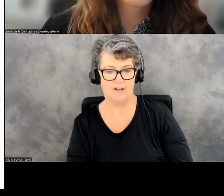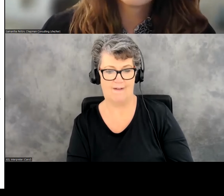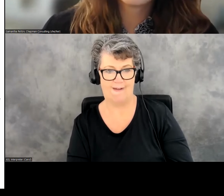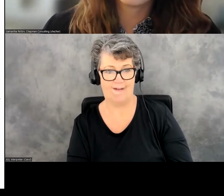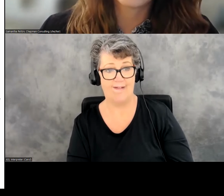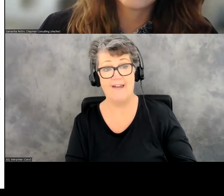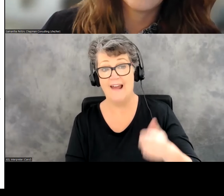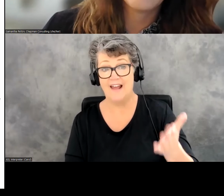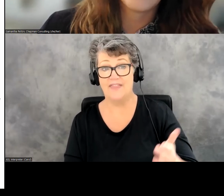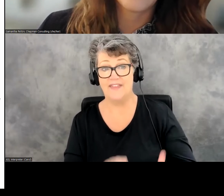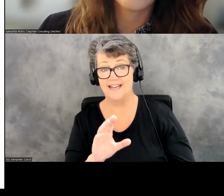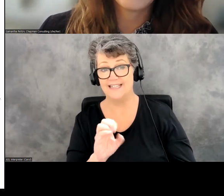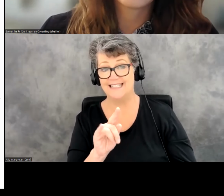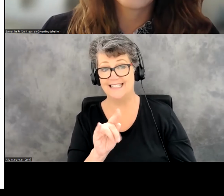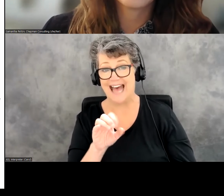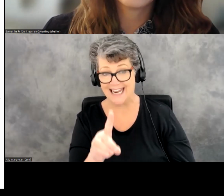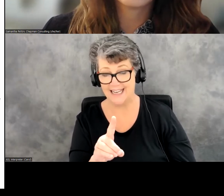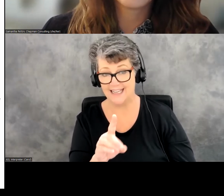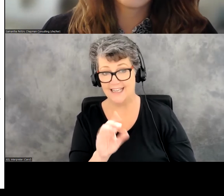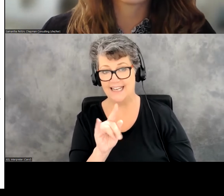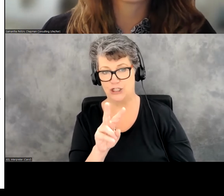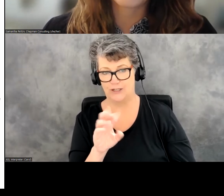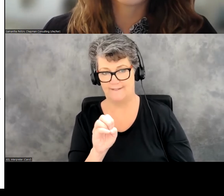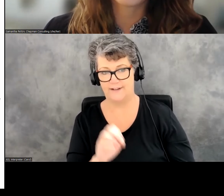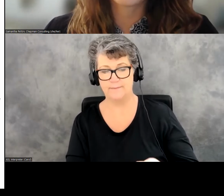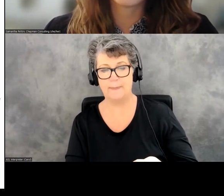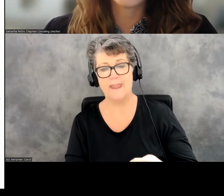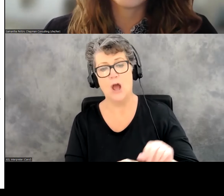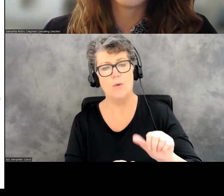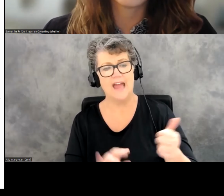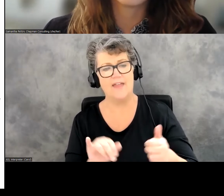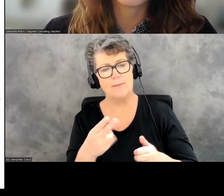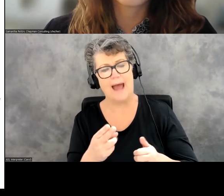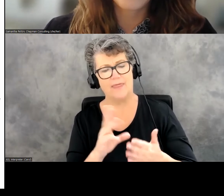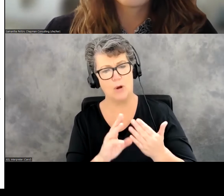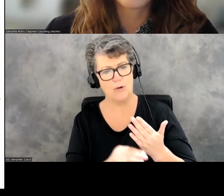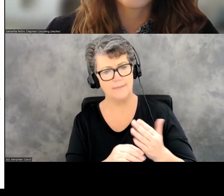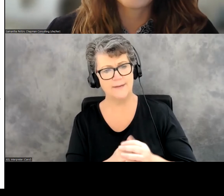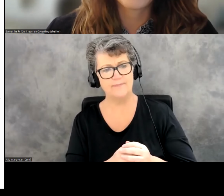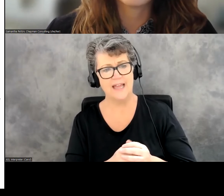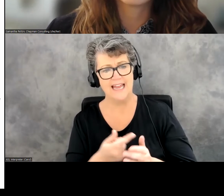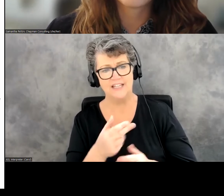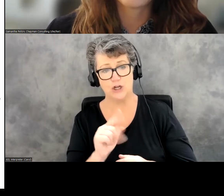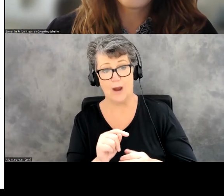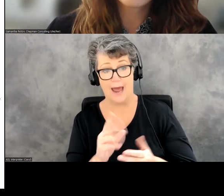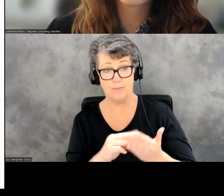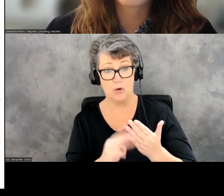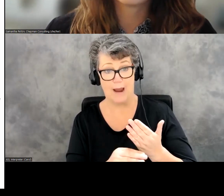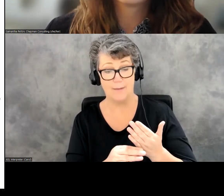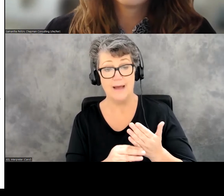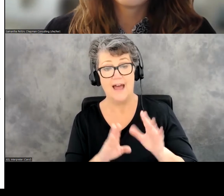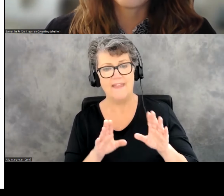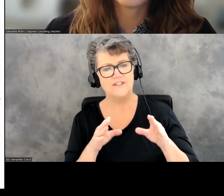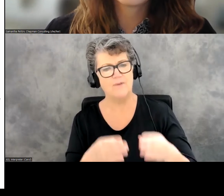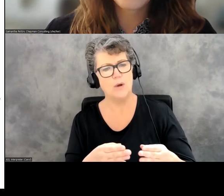So the cited initiative, so one of the other PATH program initiatives is a grant program that is focused